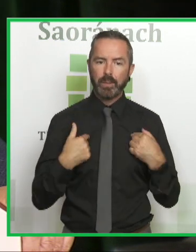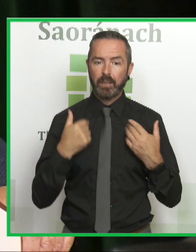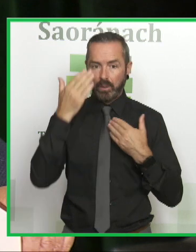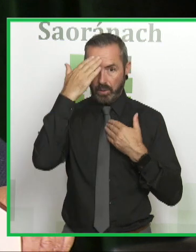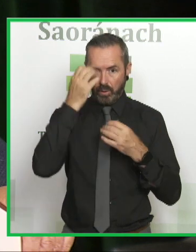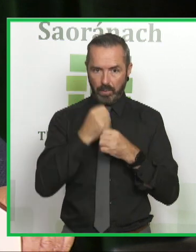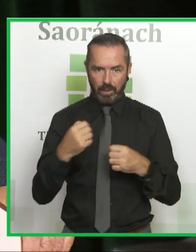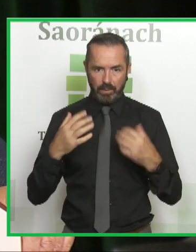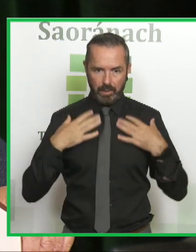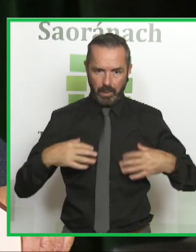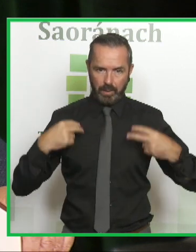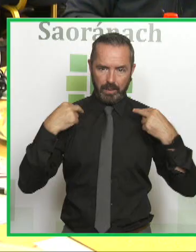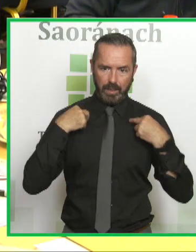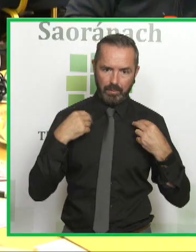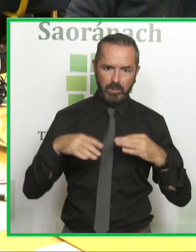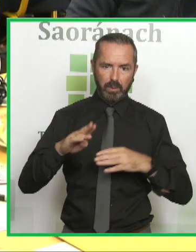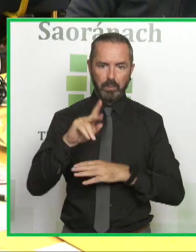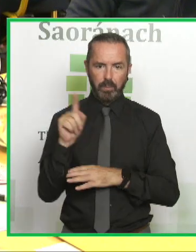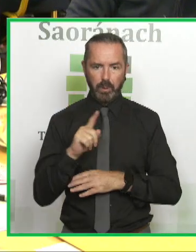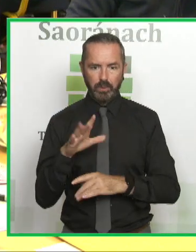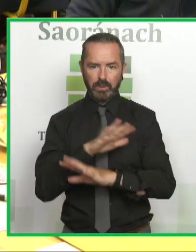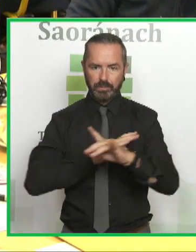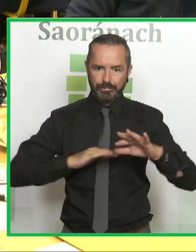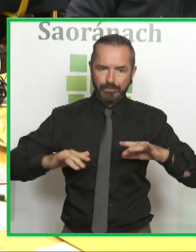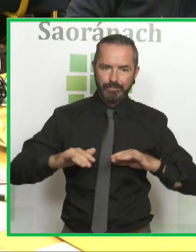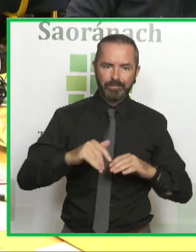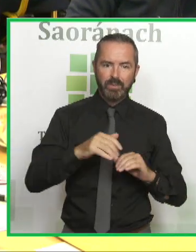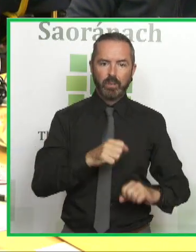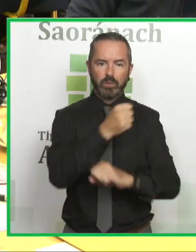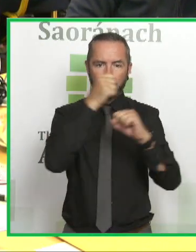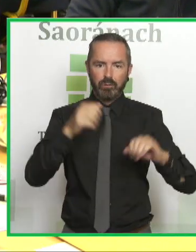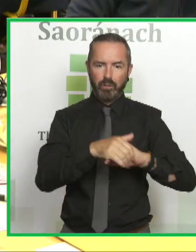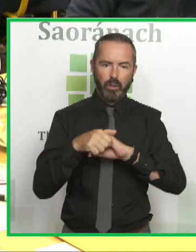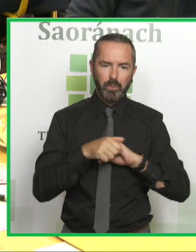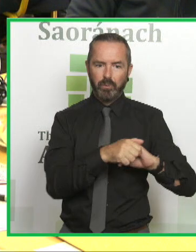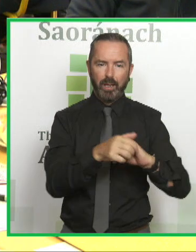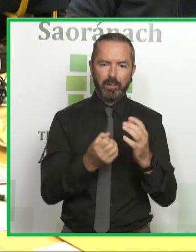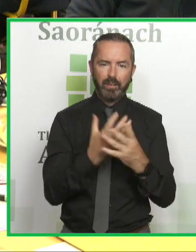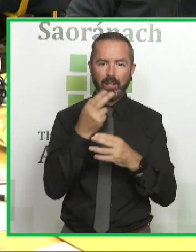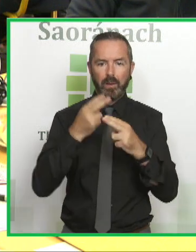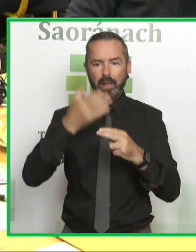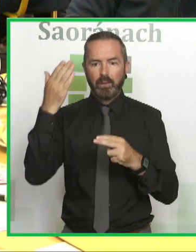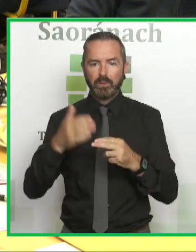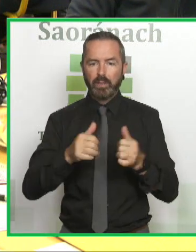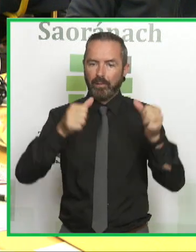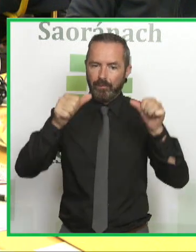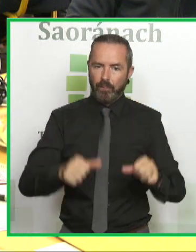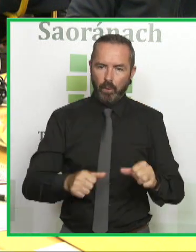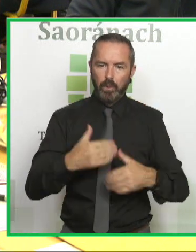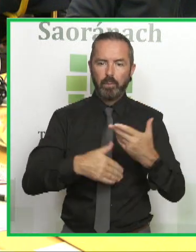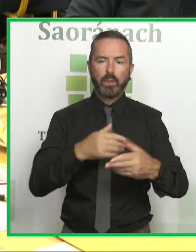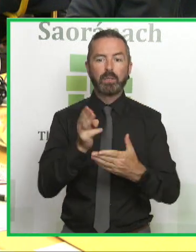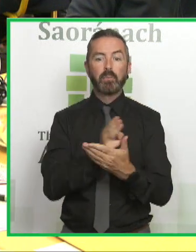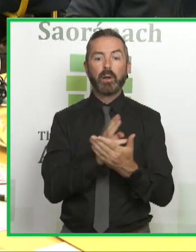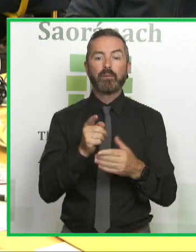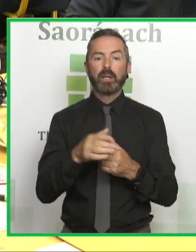dialogue, you know by the buzz that's going on the tables, you know by the great camaraderie that's developing, you know, outside of the formal process, and that's part of it too,